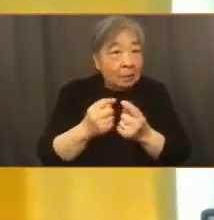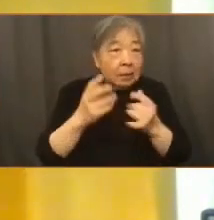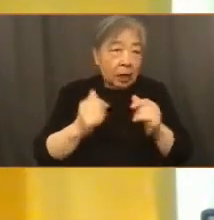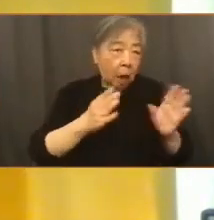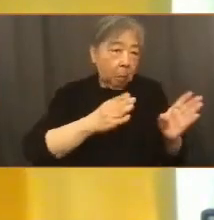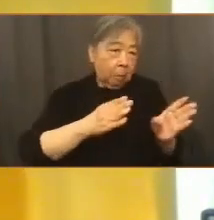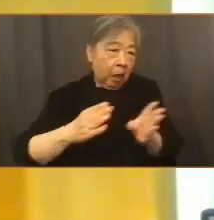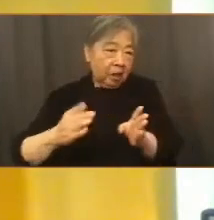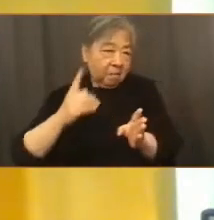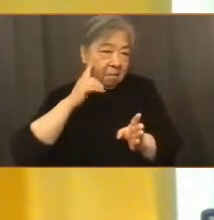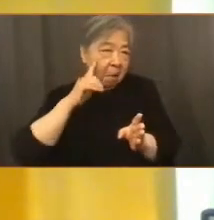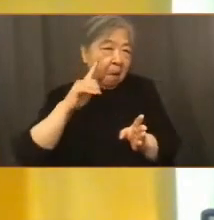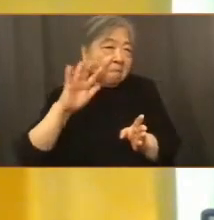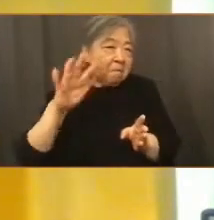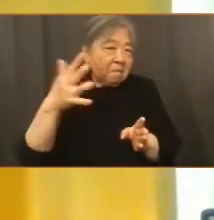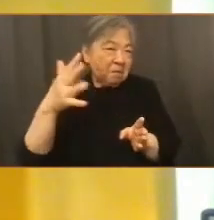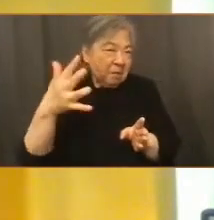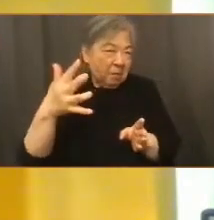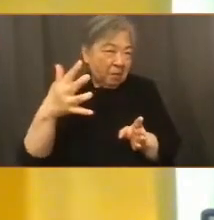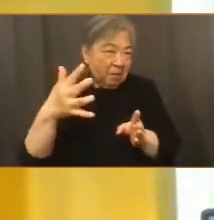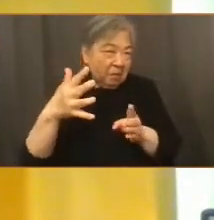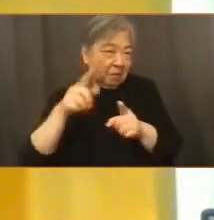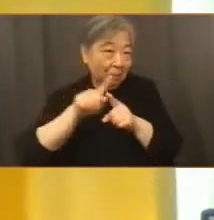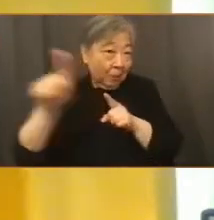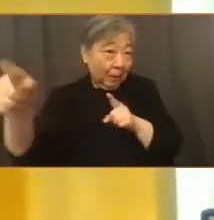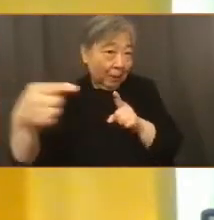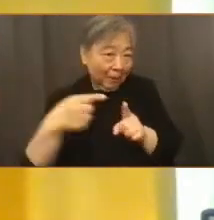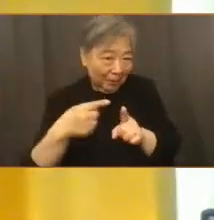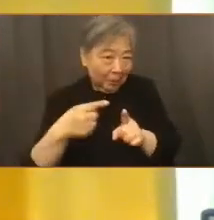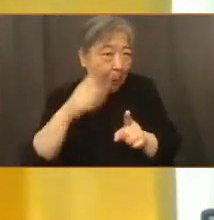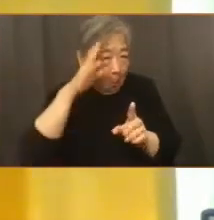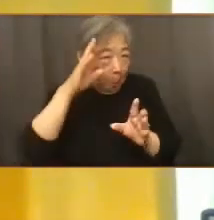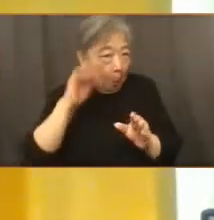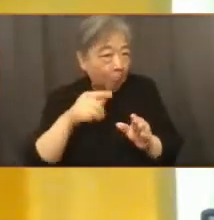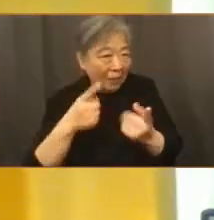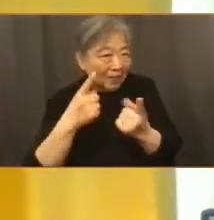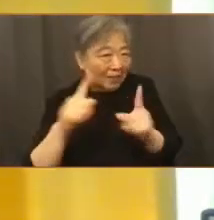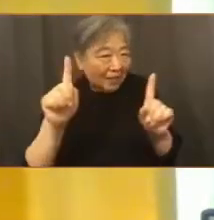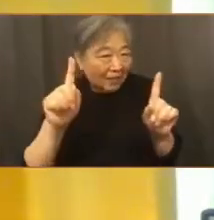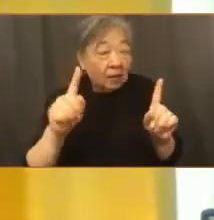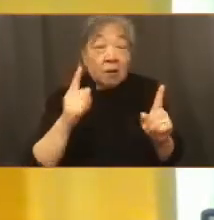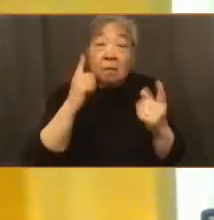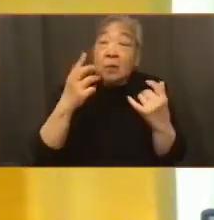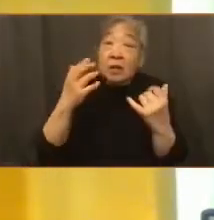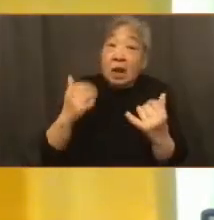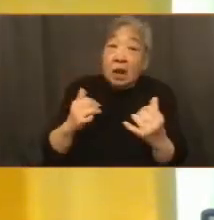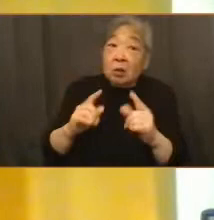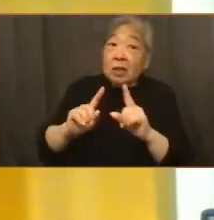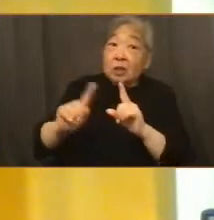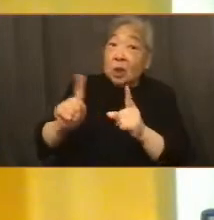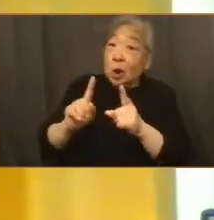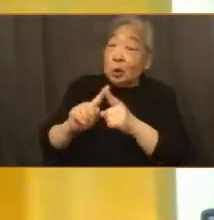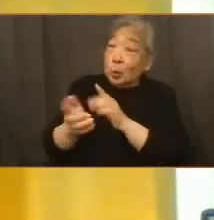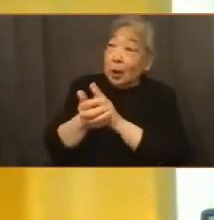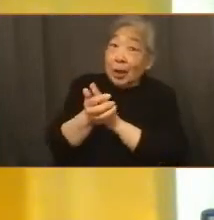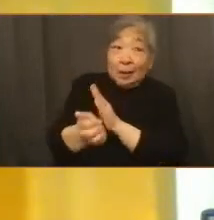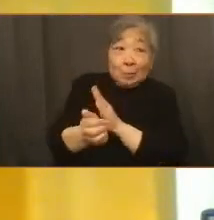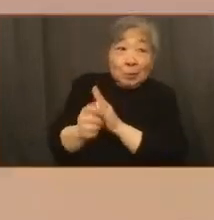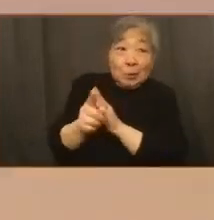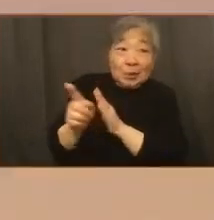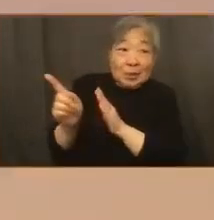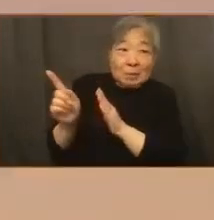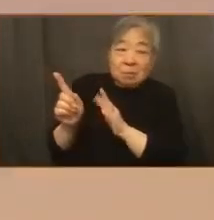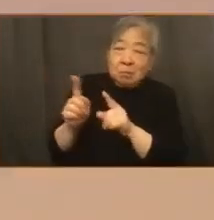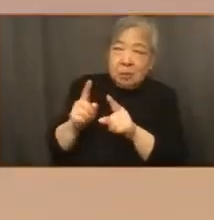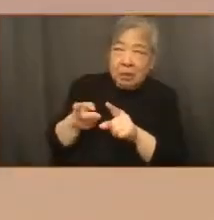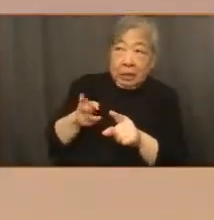so we hope they get to look that same way again soon. But for now, let's talk to the experts. So because this historic flight on Mars